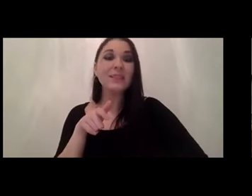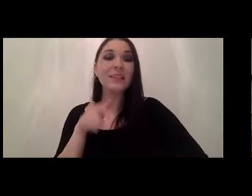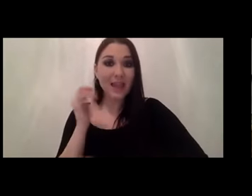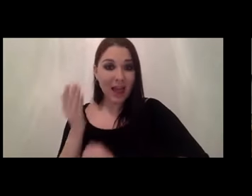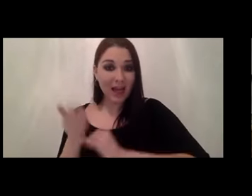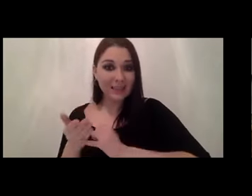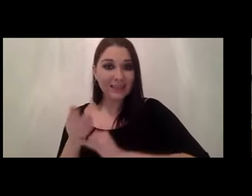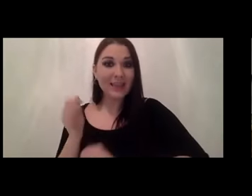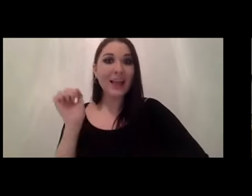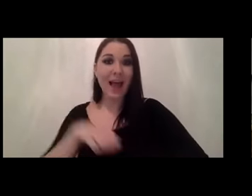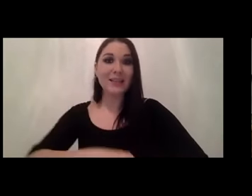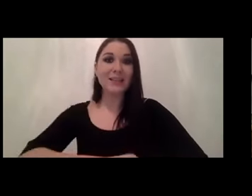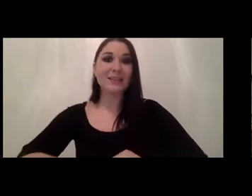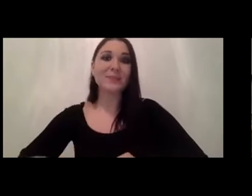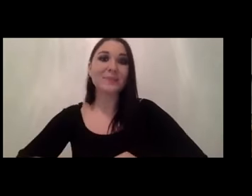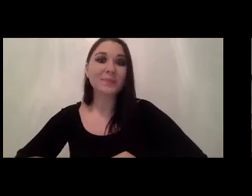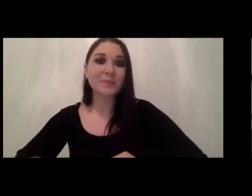Wow, okay.